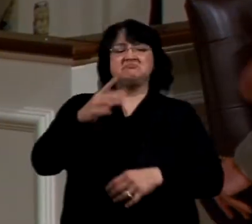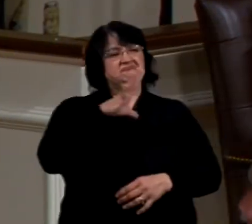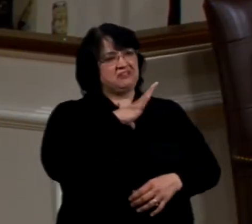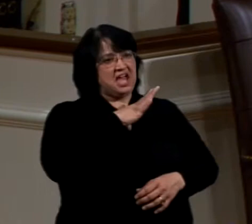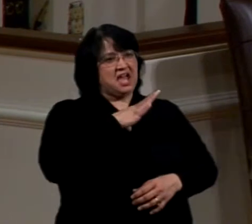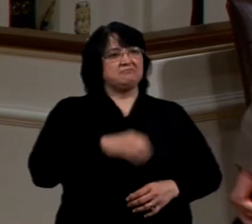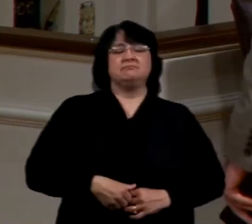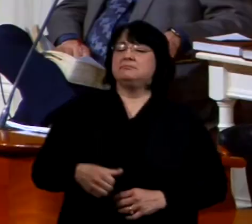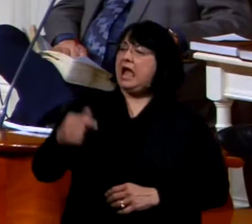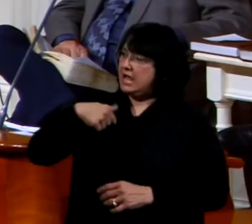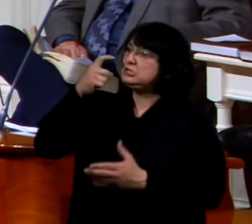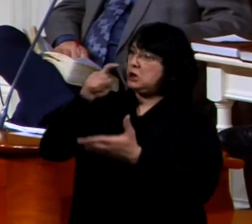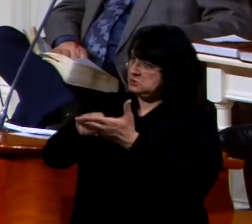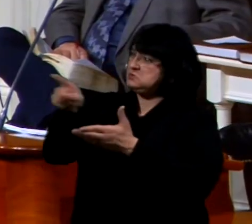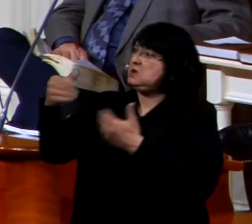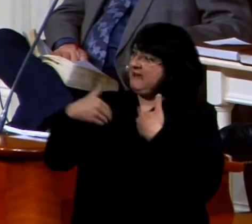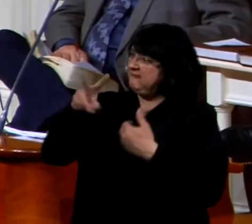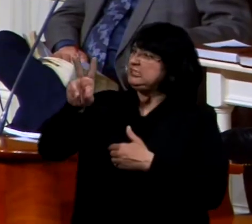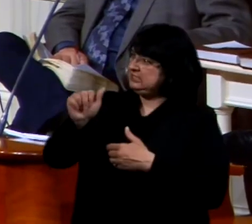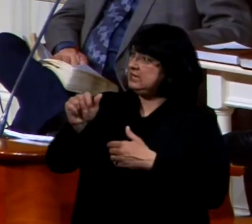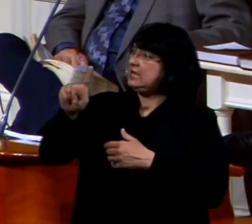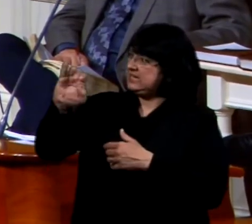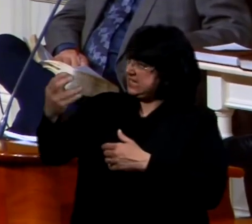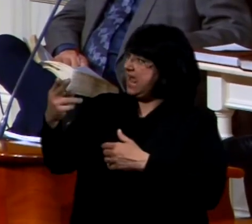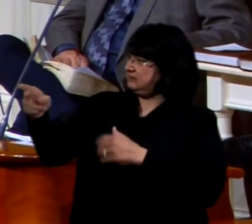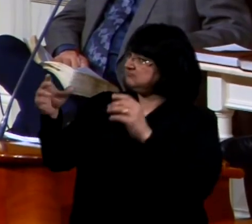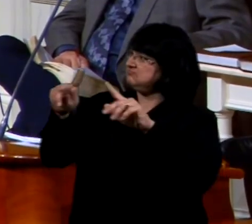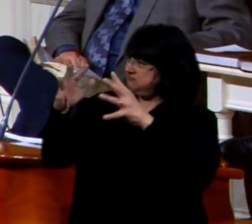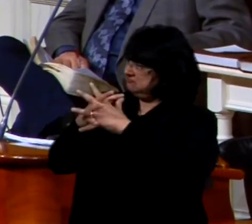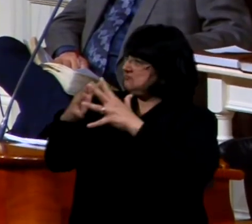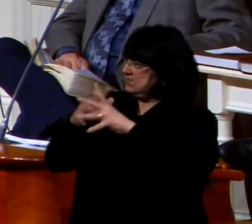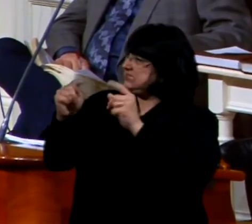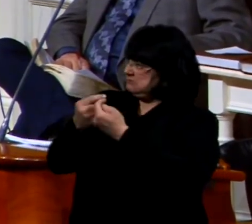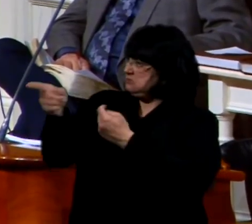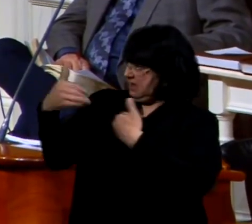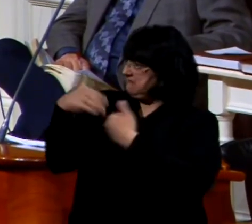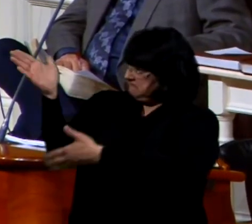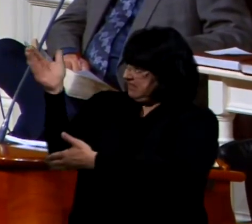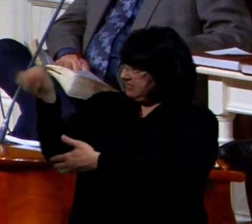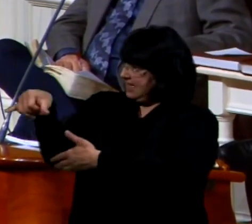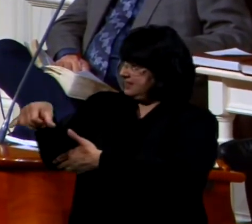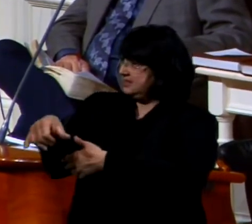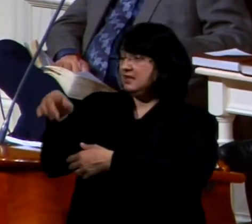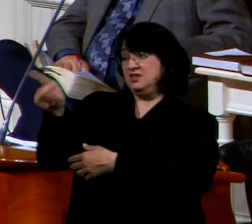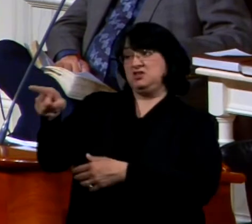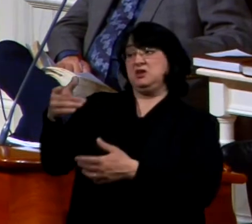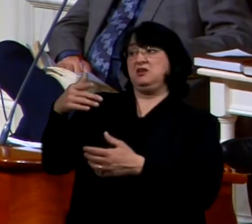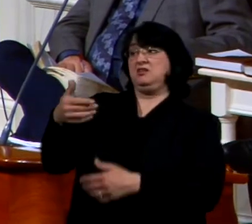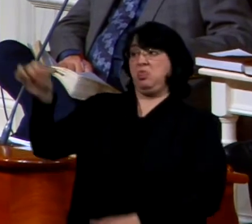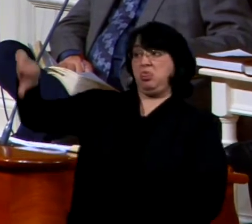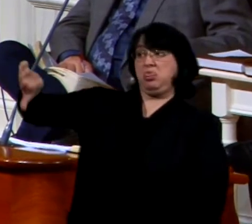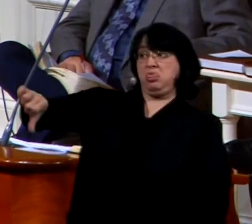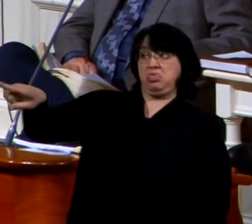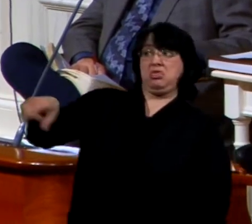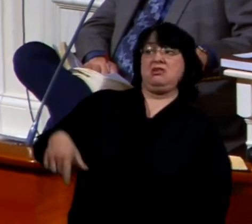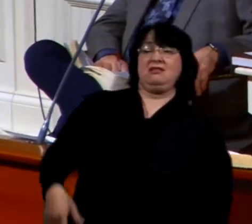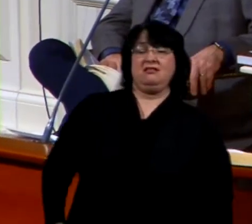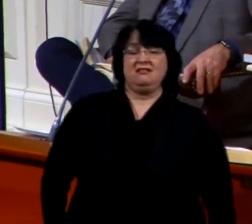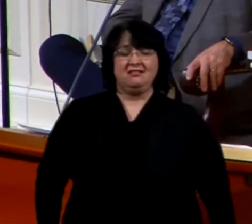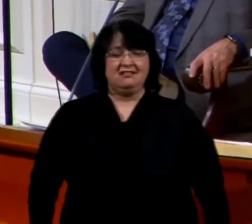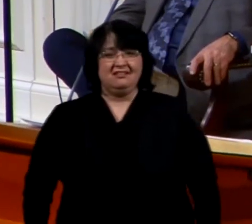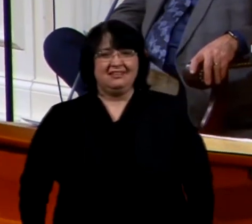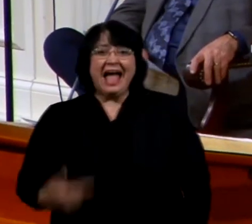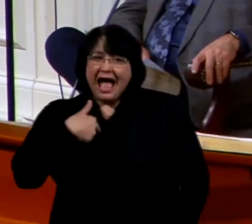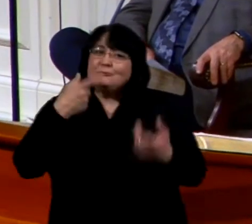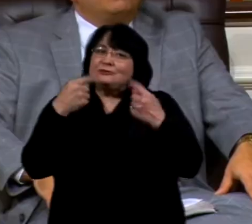yeah, I'm so. Say, I noticed that Virginia Tech, that Virginia Tech flag. Boy, y'all are sorry. Now, I